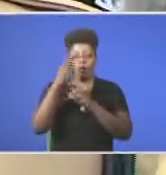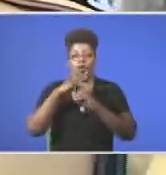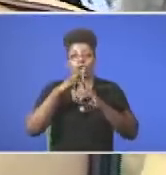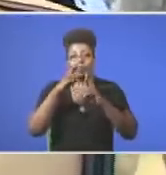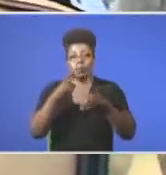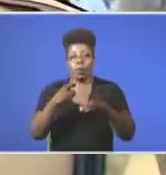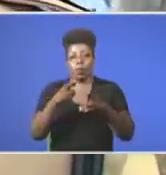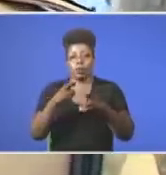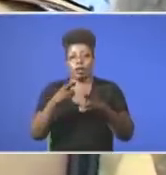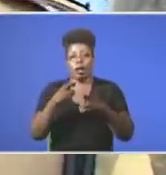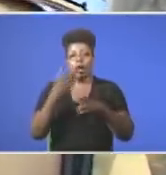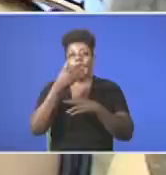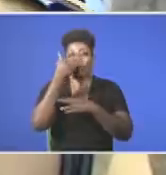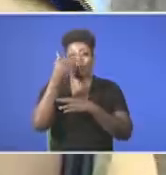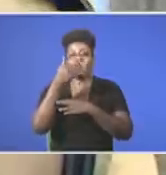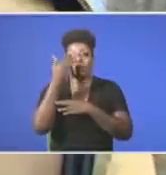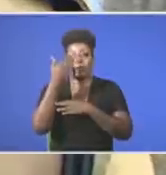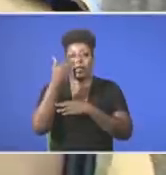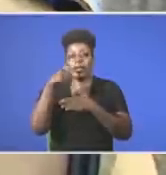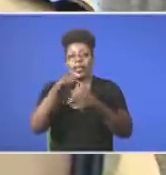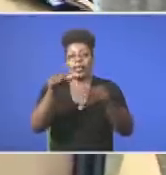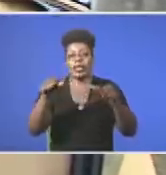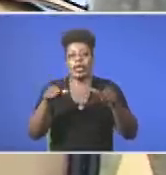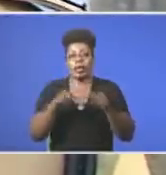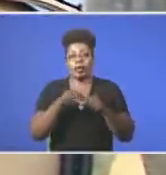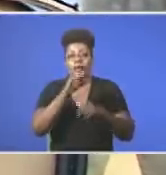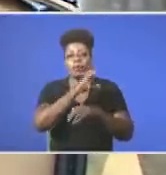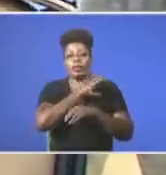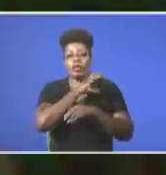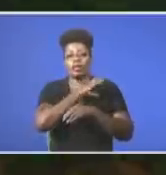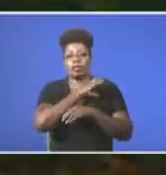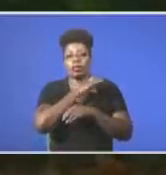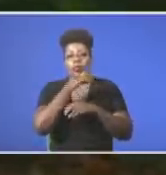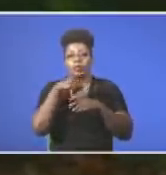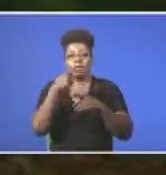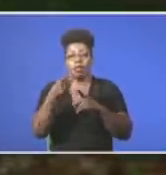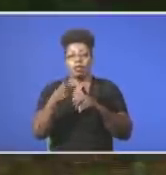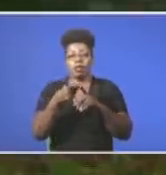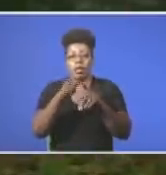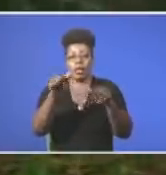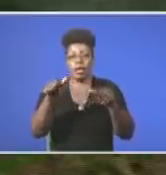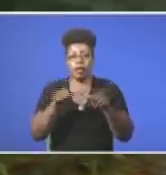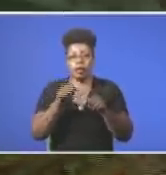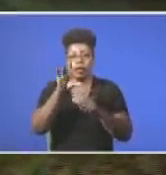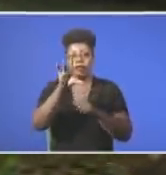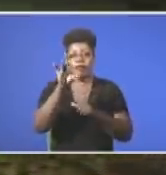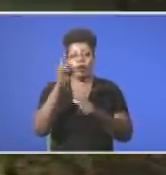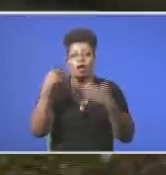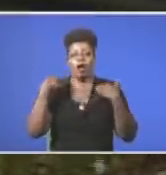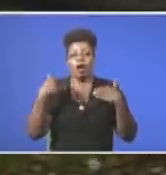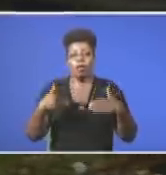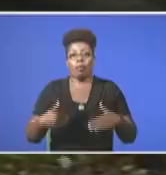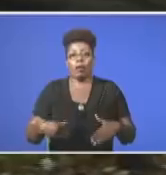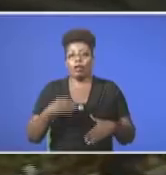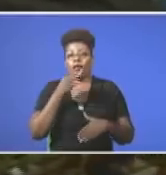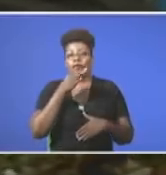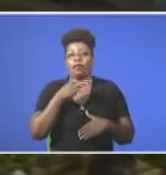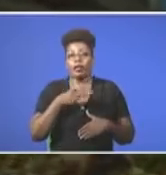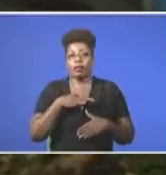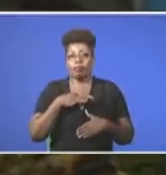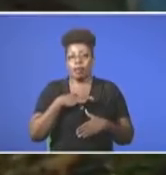reports of a foul odor in this area. Officers responded to the area and discovered the body of a female,